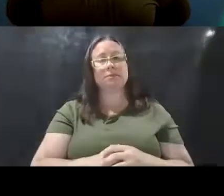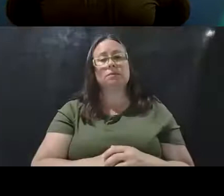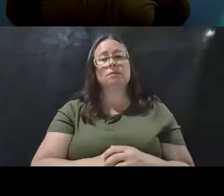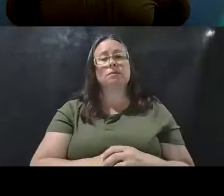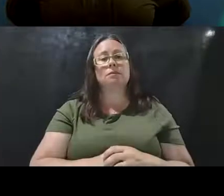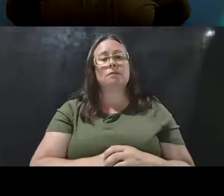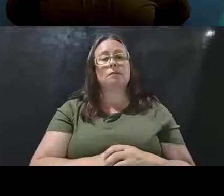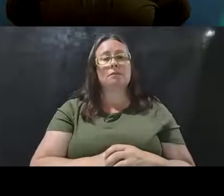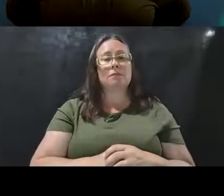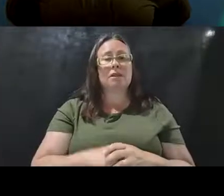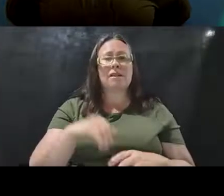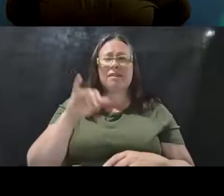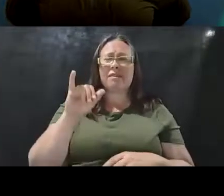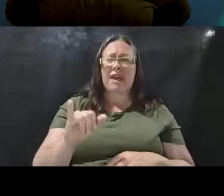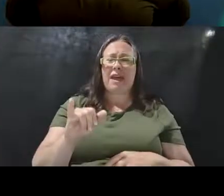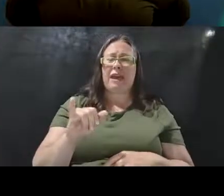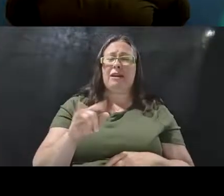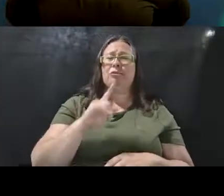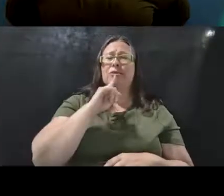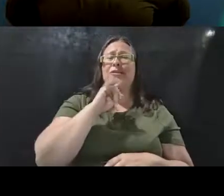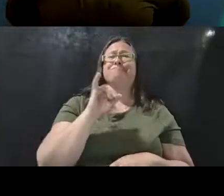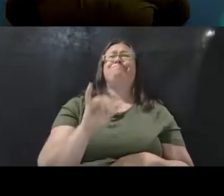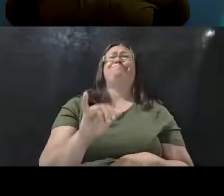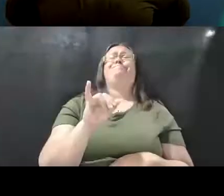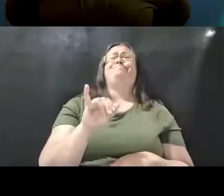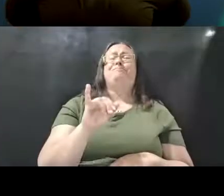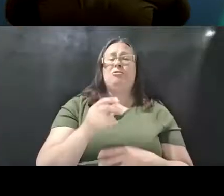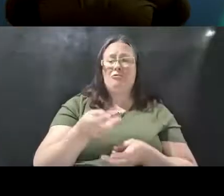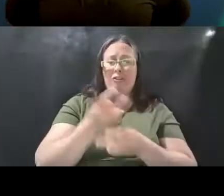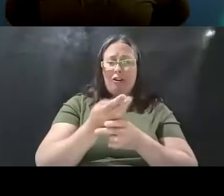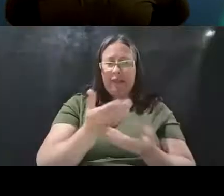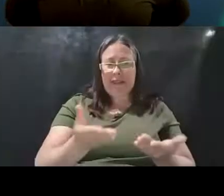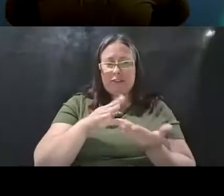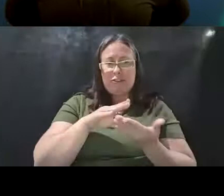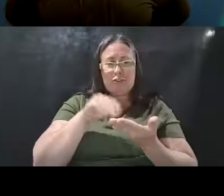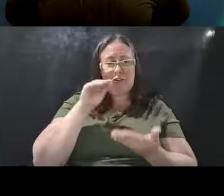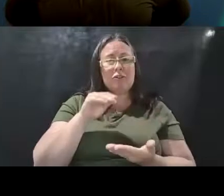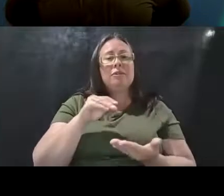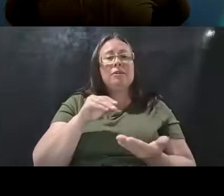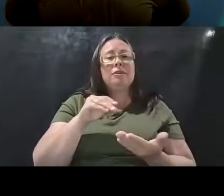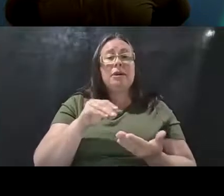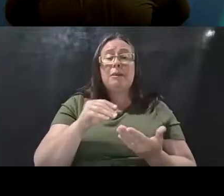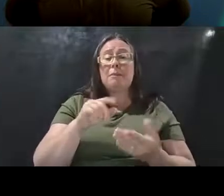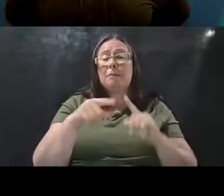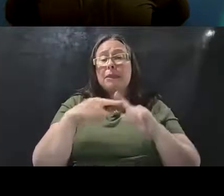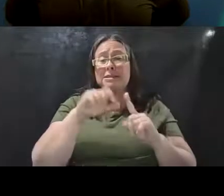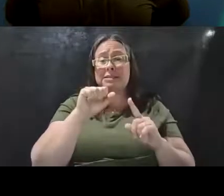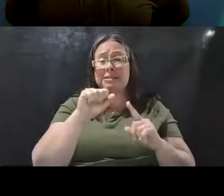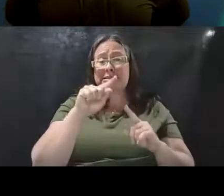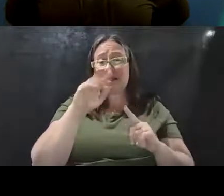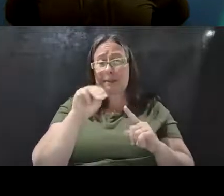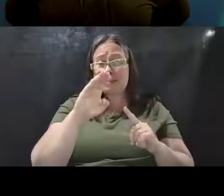So that was the sobering thing. And the other thing is stem cells are rare, maybe only 1 in 100